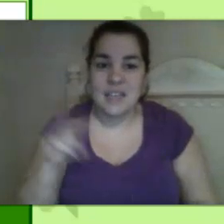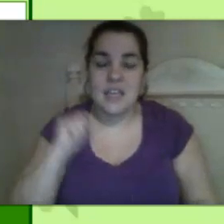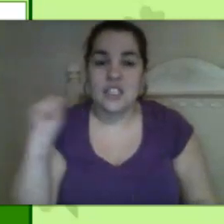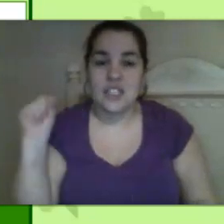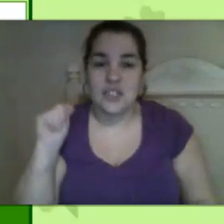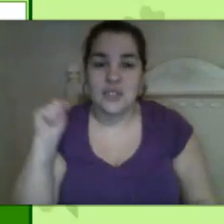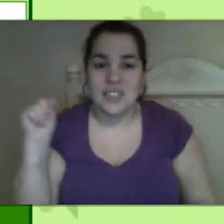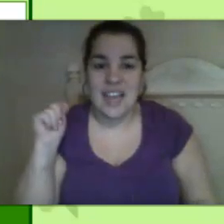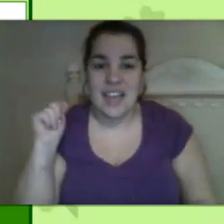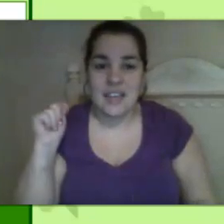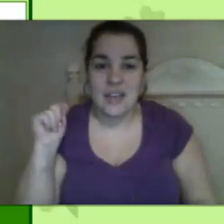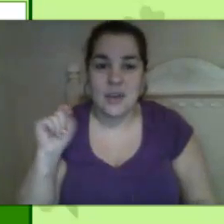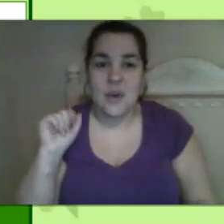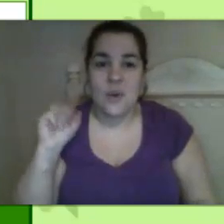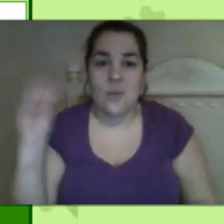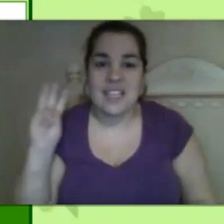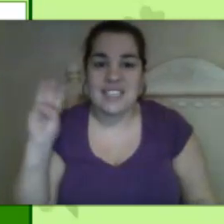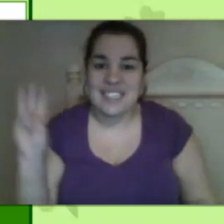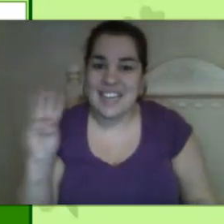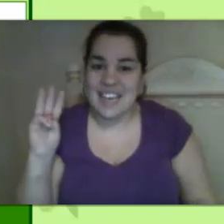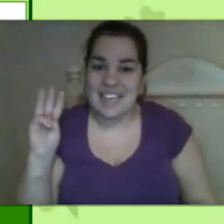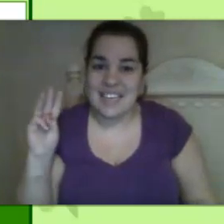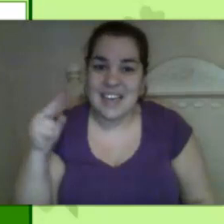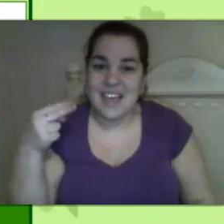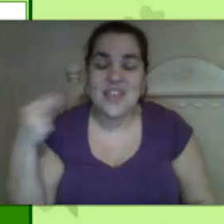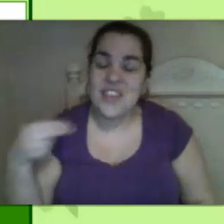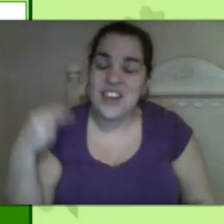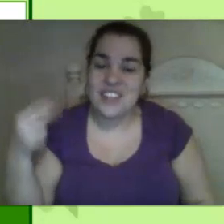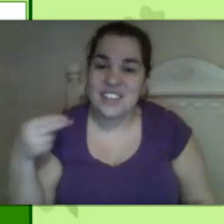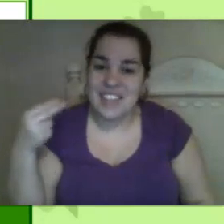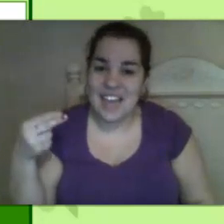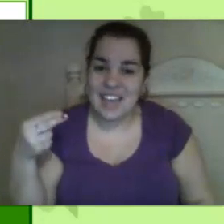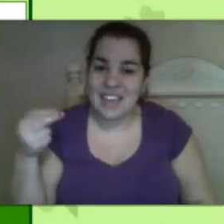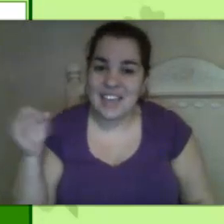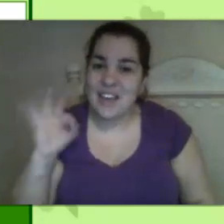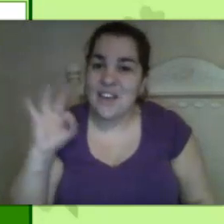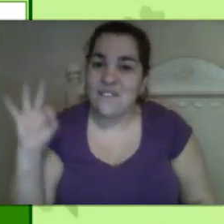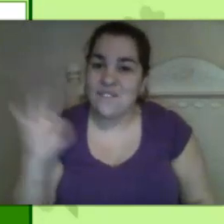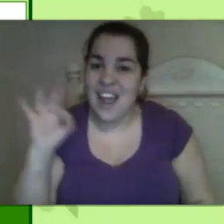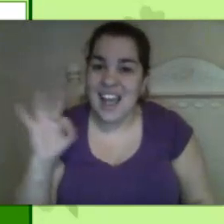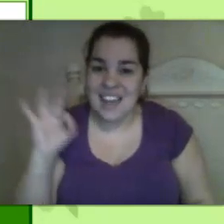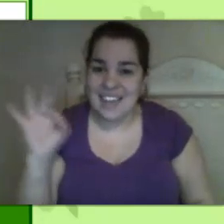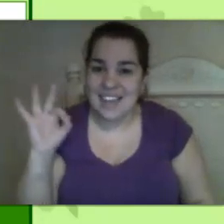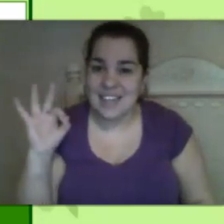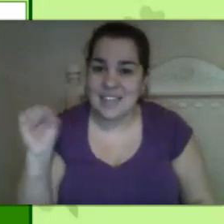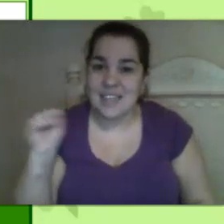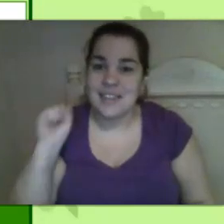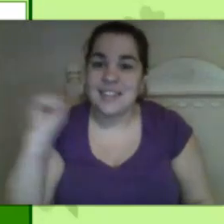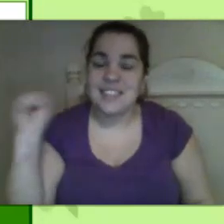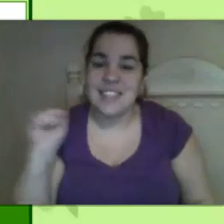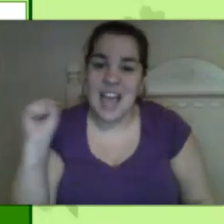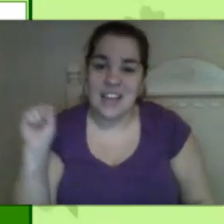Monday, Tuesday, Wednesday, Thursday,